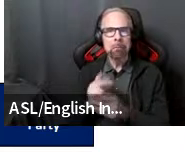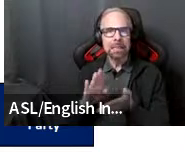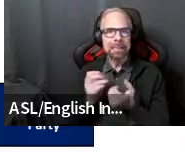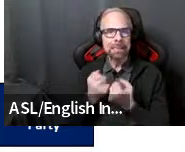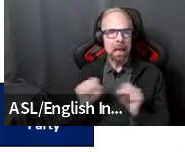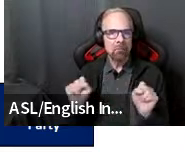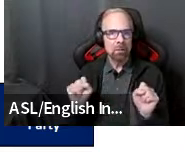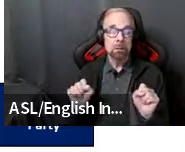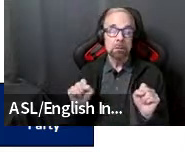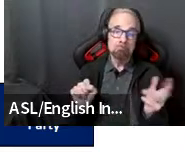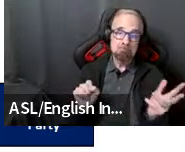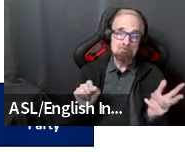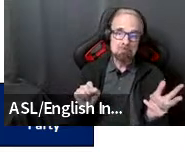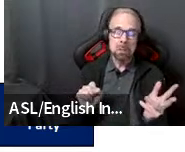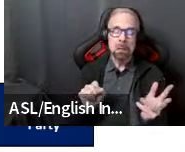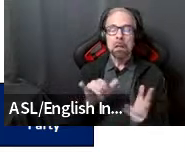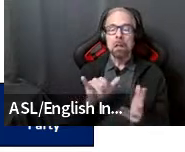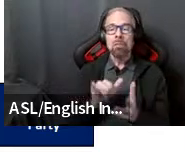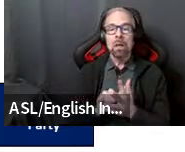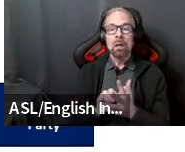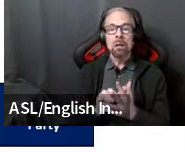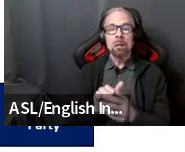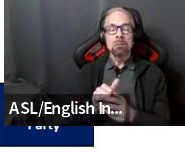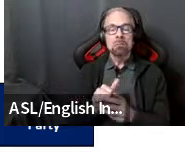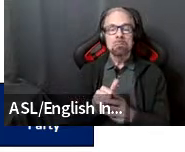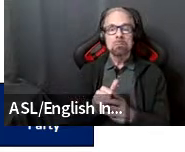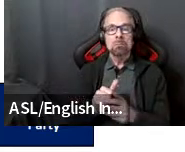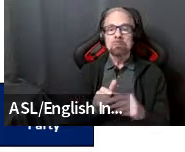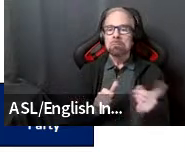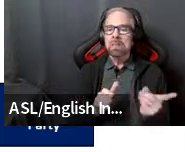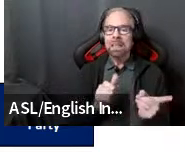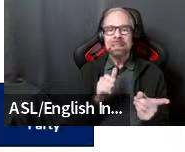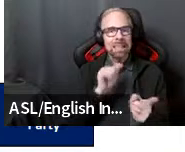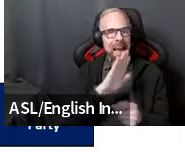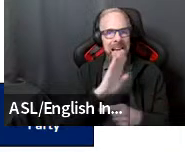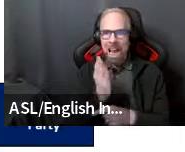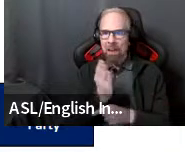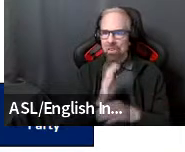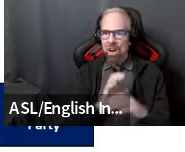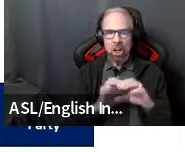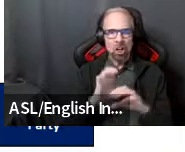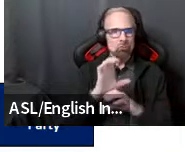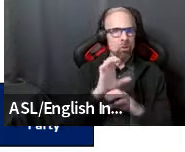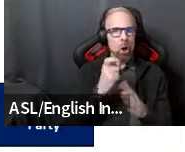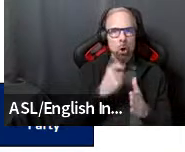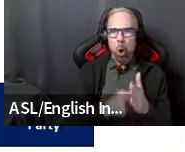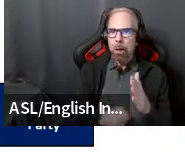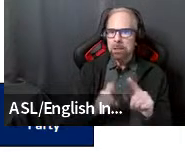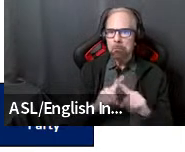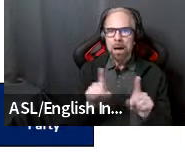that it's never the construction cost that bothers me. It's always the M&L.